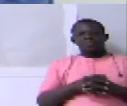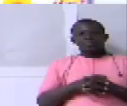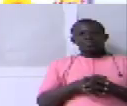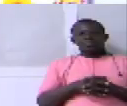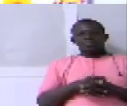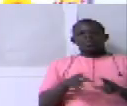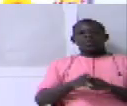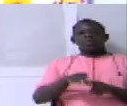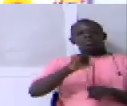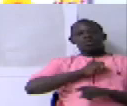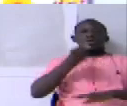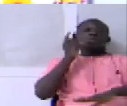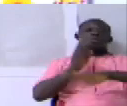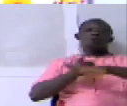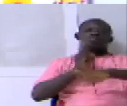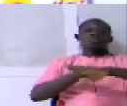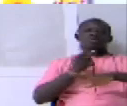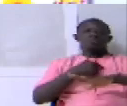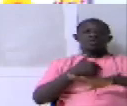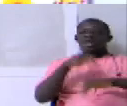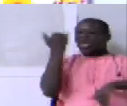He wants me not to repeat it.